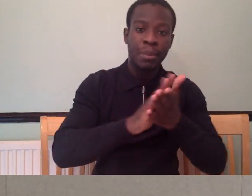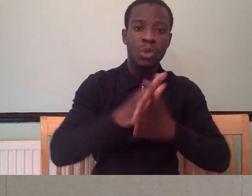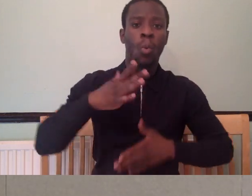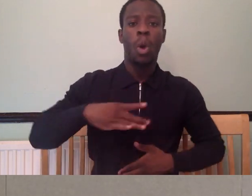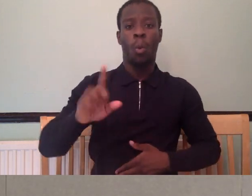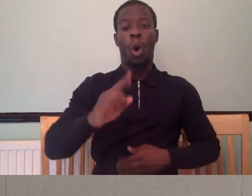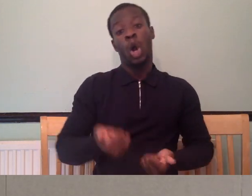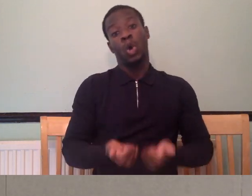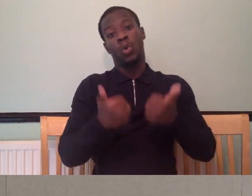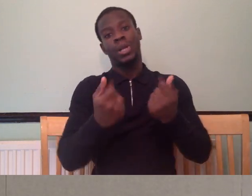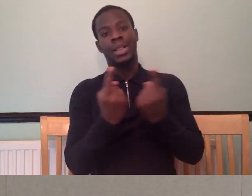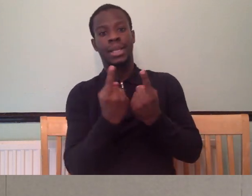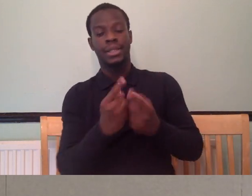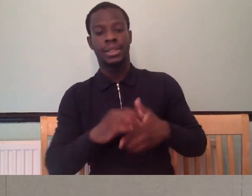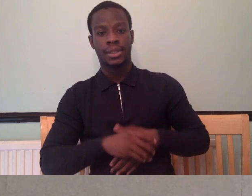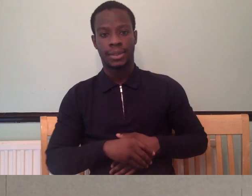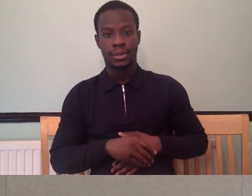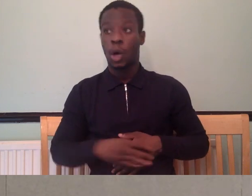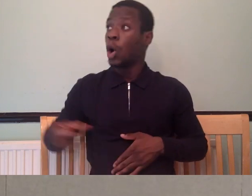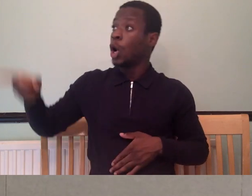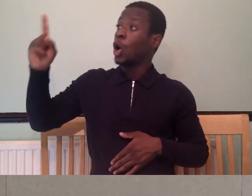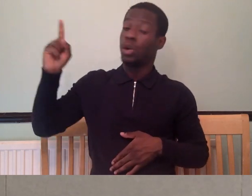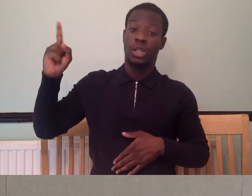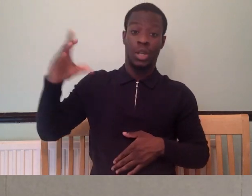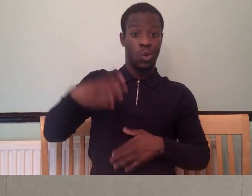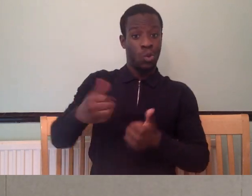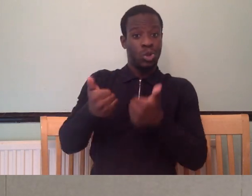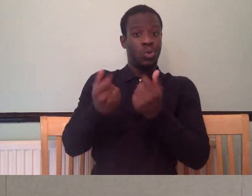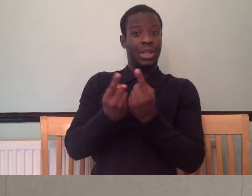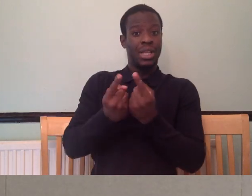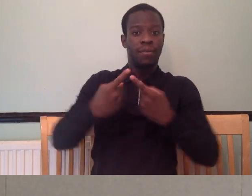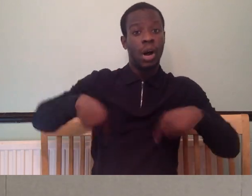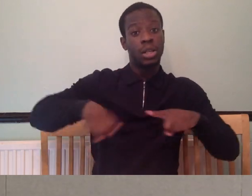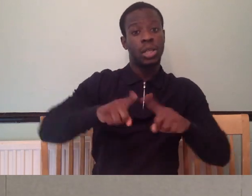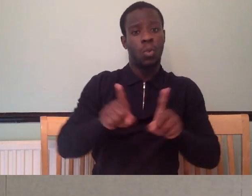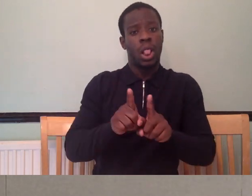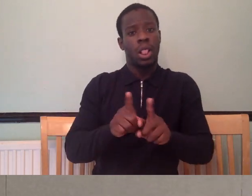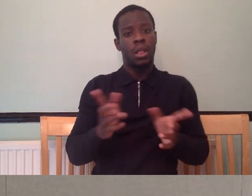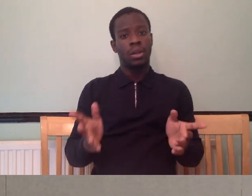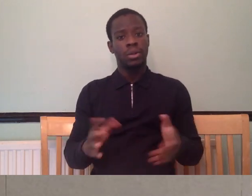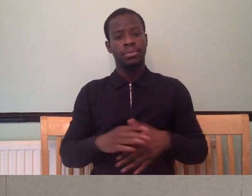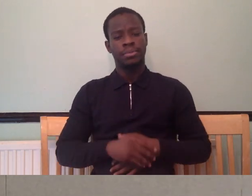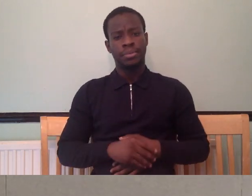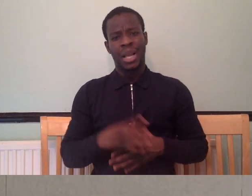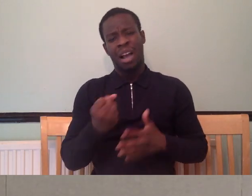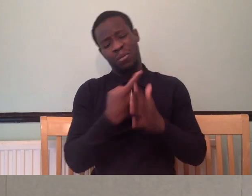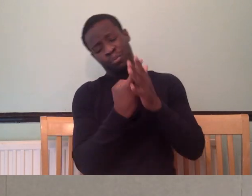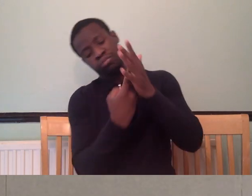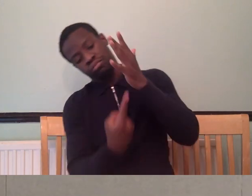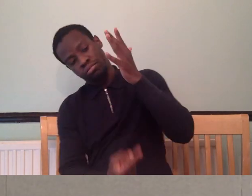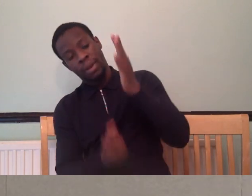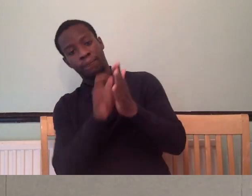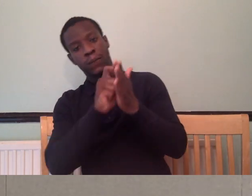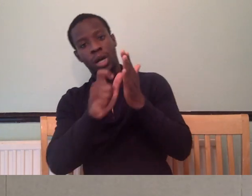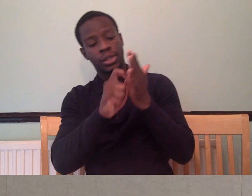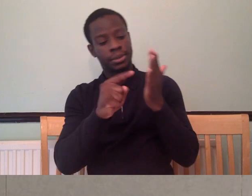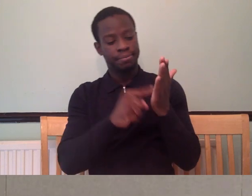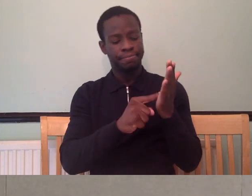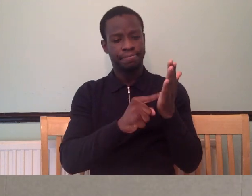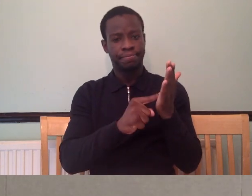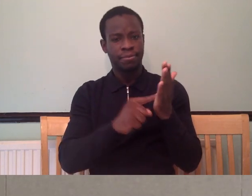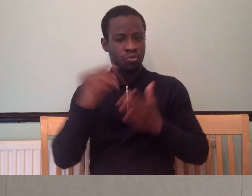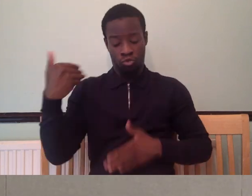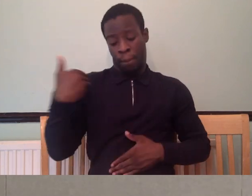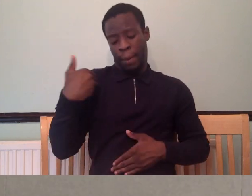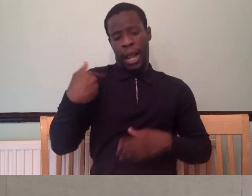them. And God wants good things for us. There are lots of verses in the Bible that remind